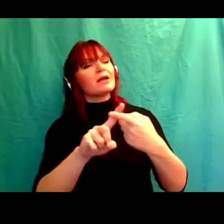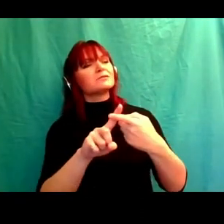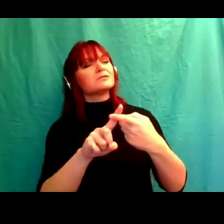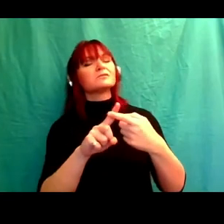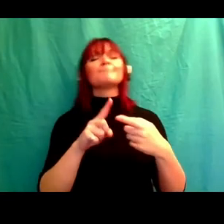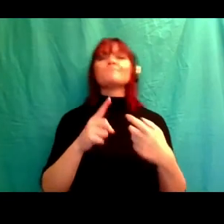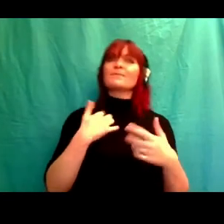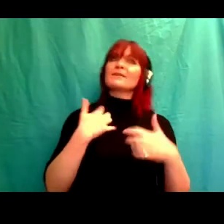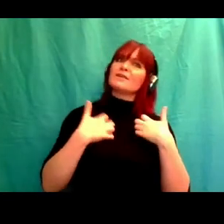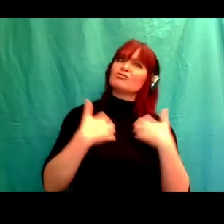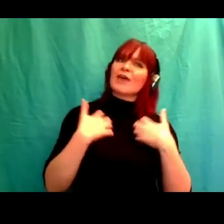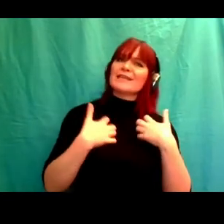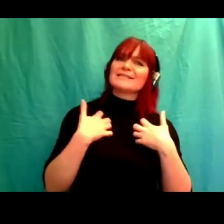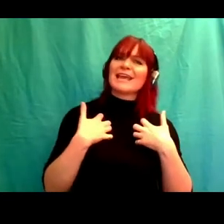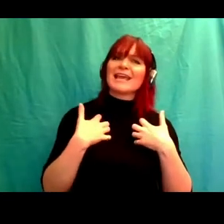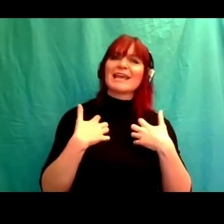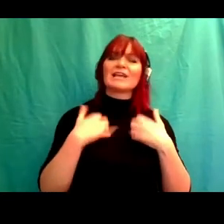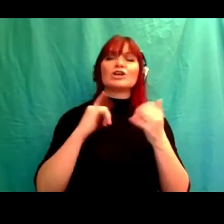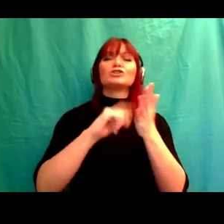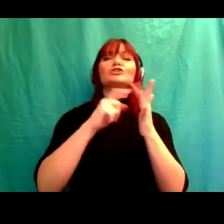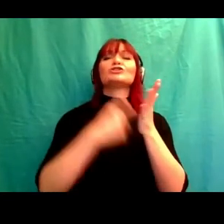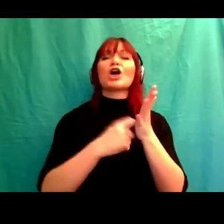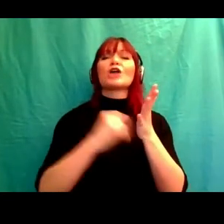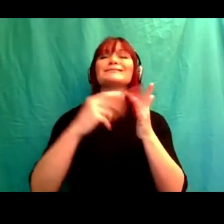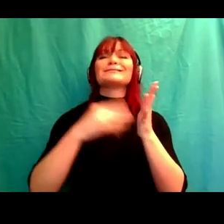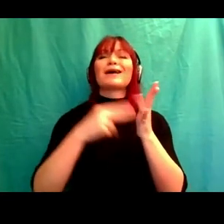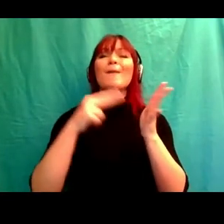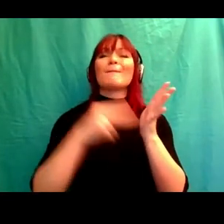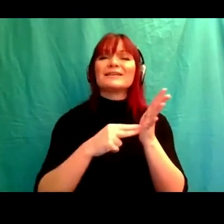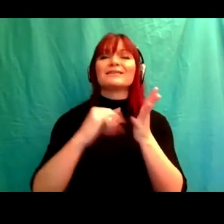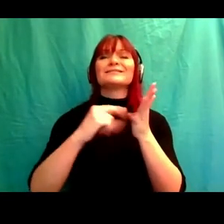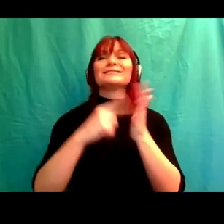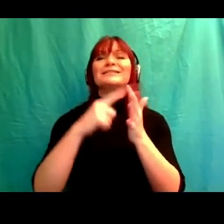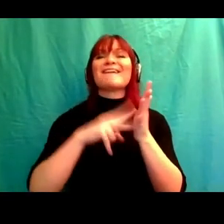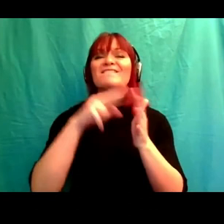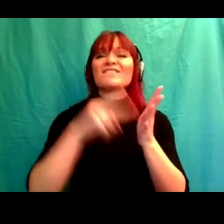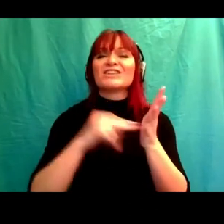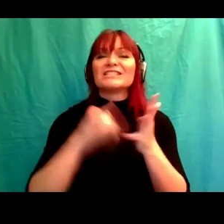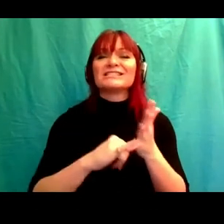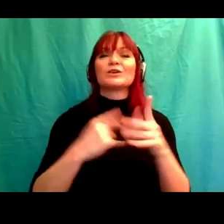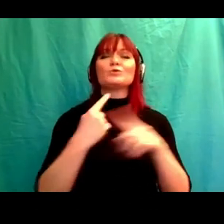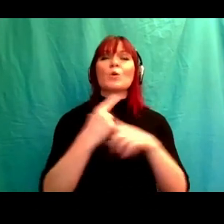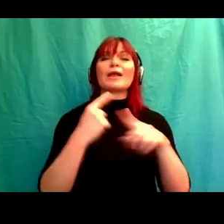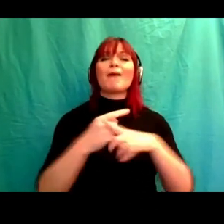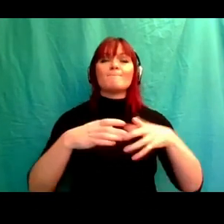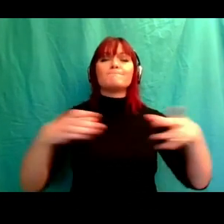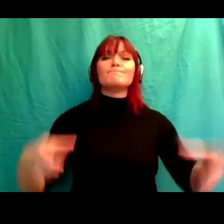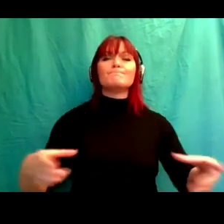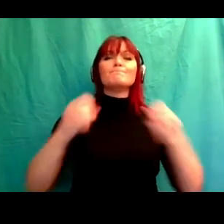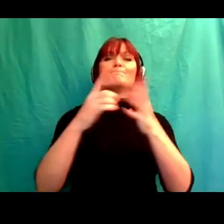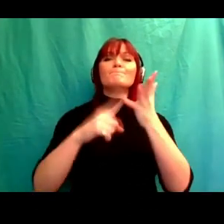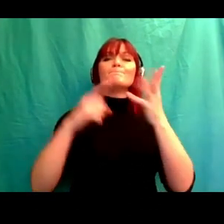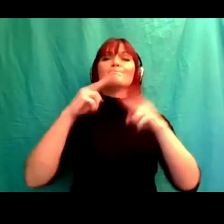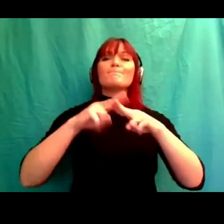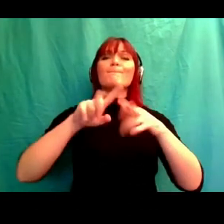really interesting that Sir Simon Stevens in his evidence is now talking about the buffer, you need the buffer of capacity. And I think, you know, it's been